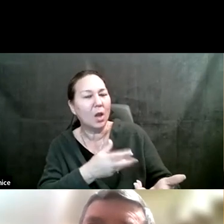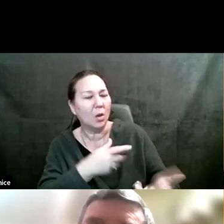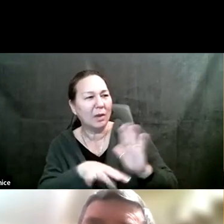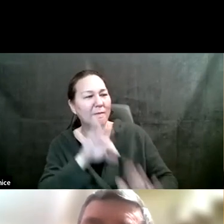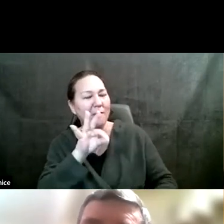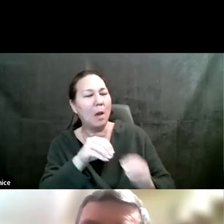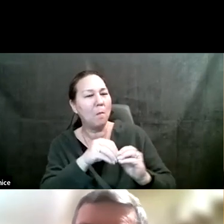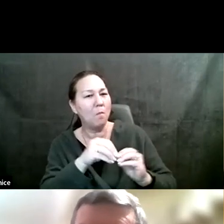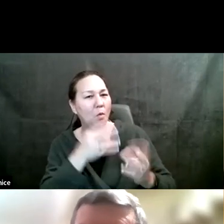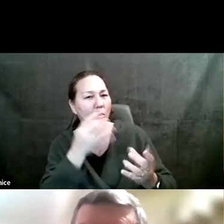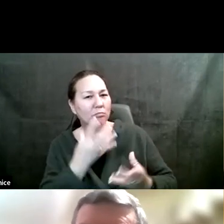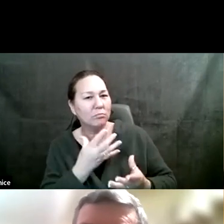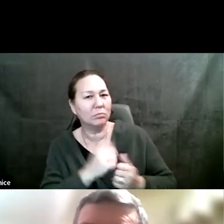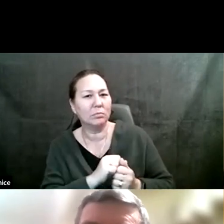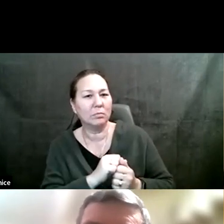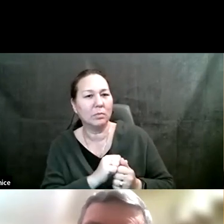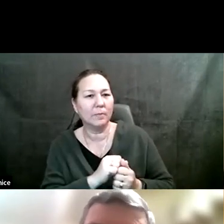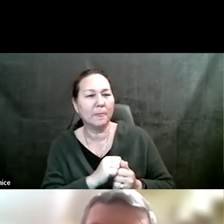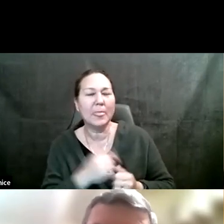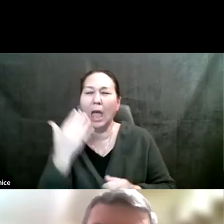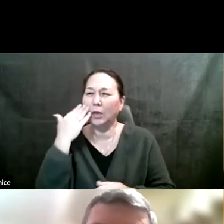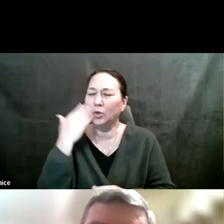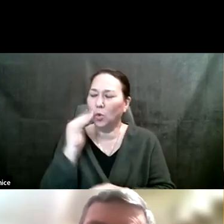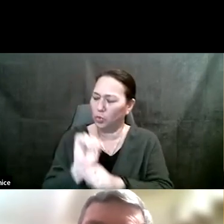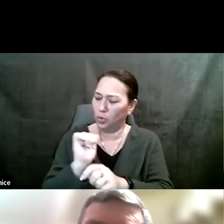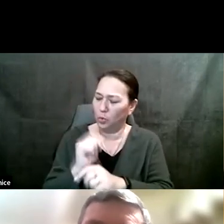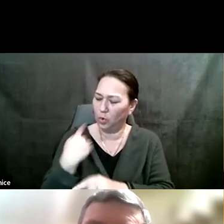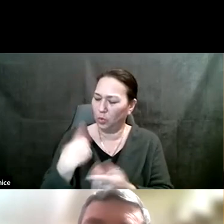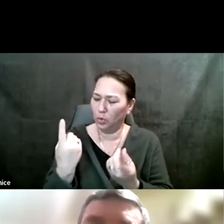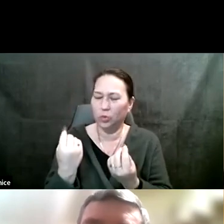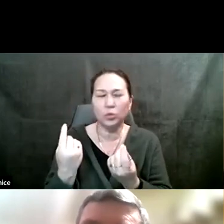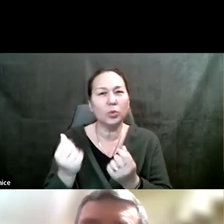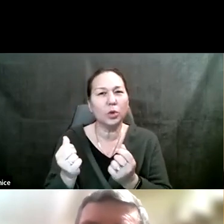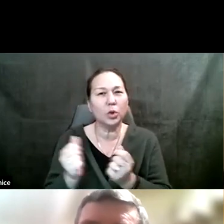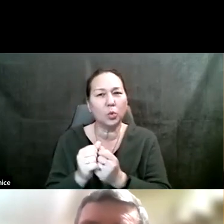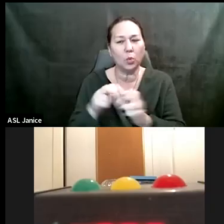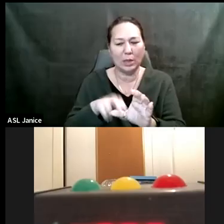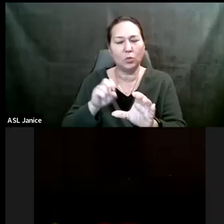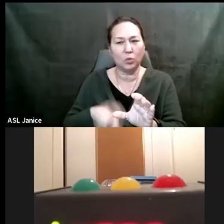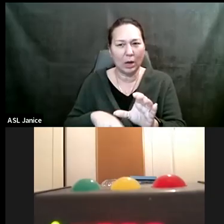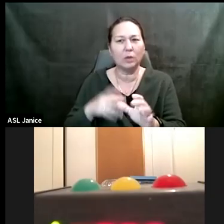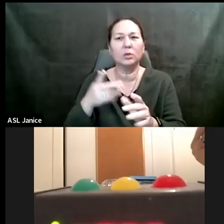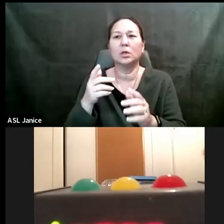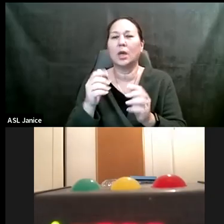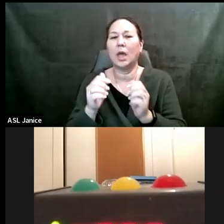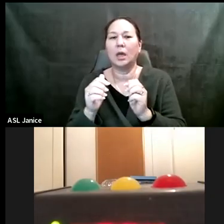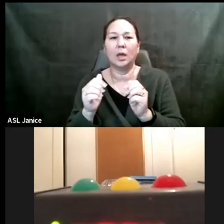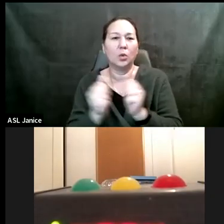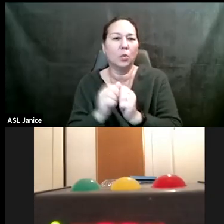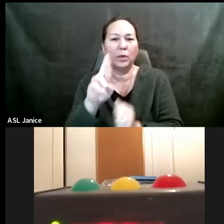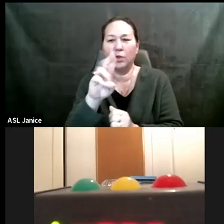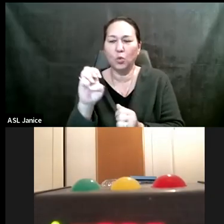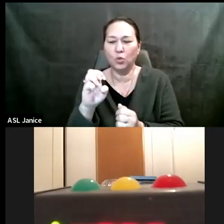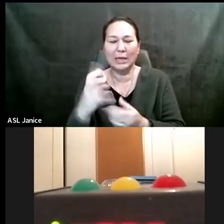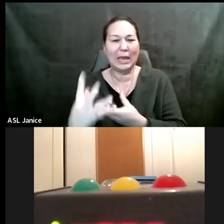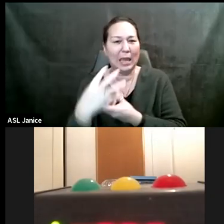know the work we're doing around dropouts and the re-engagement center was groundbreaking when we brought in folks